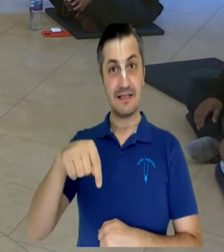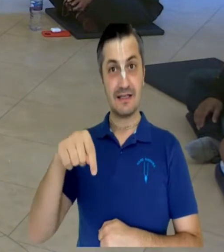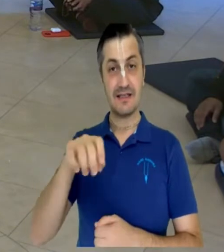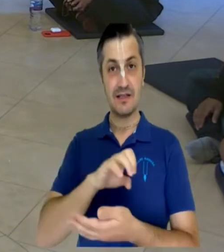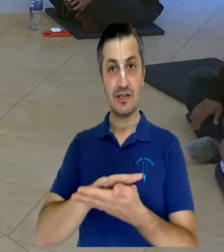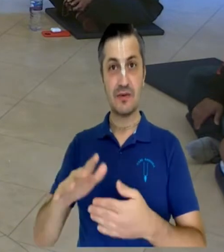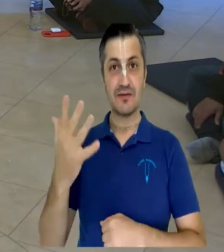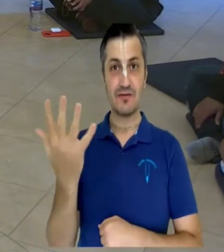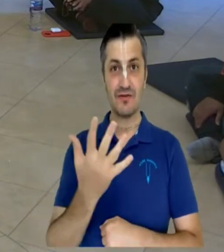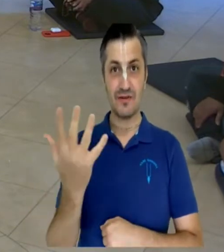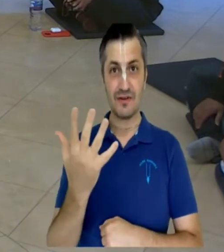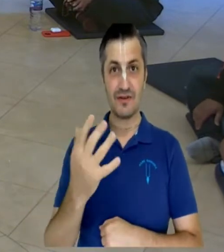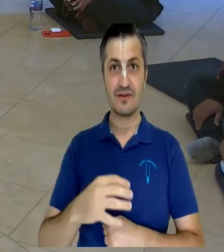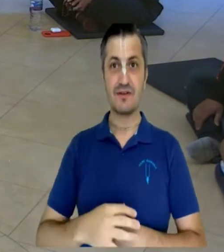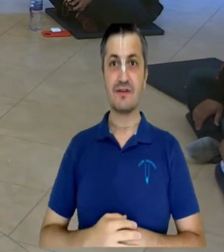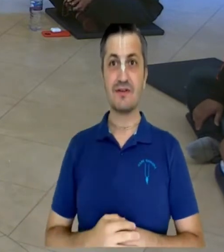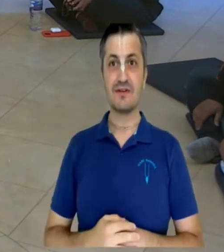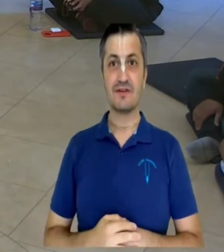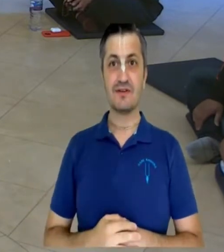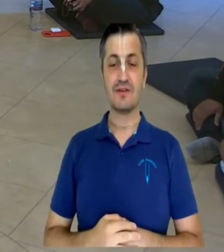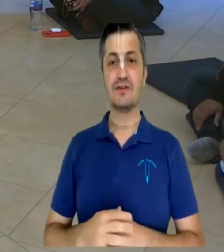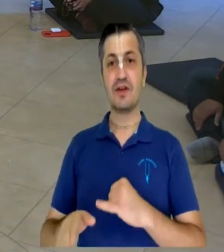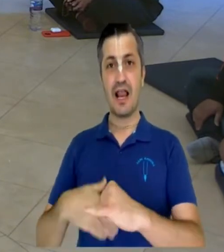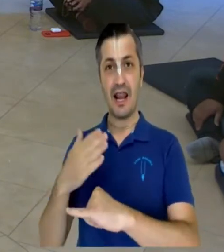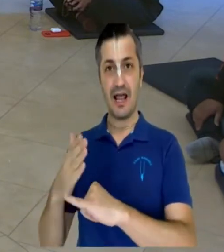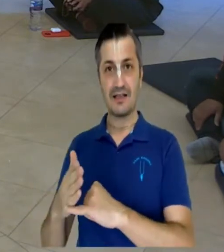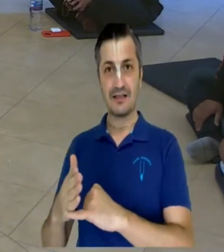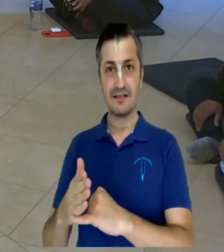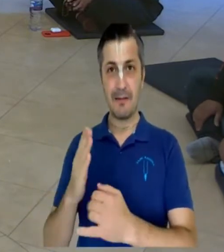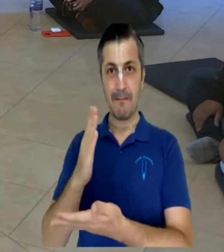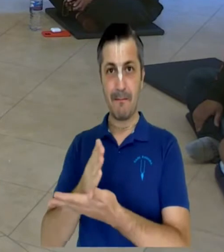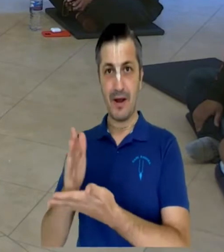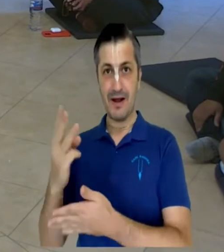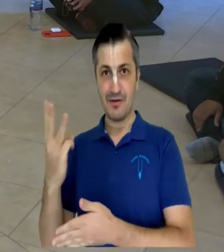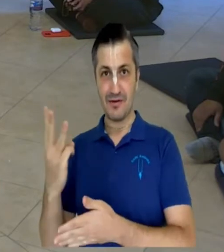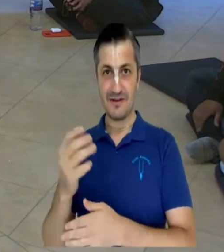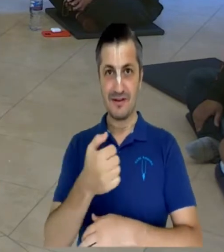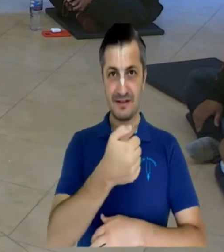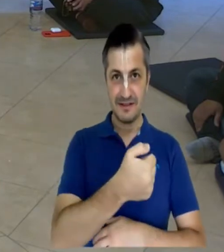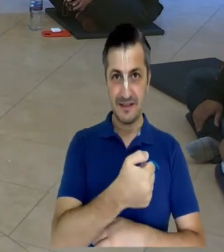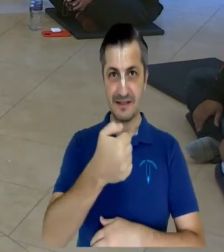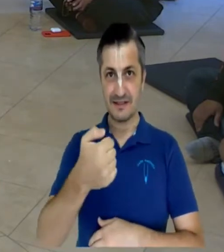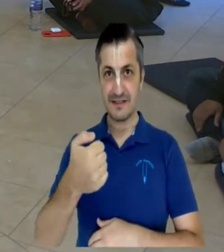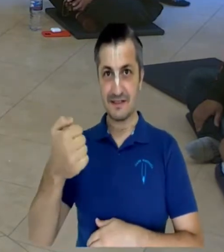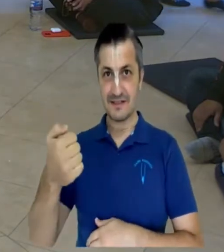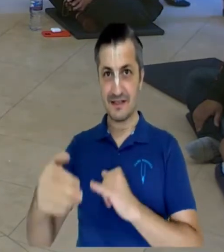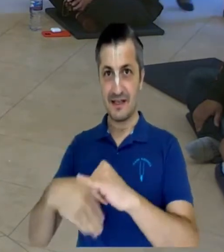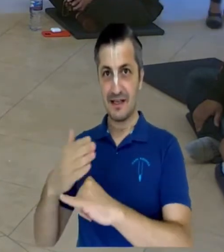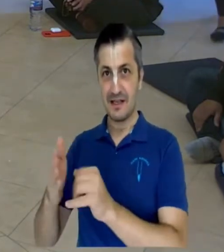the 6 final chapters. And Bhagavad Gita is divided